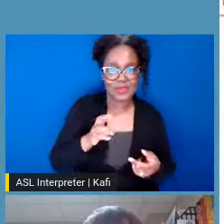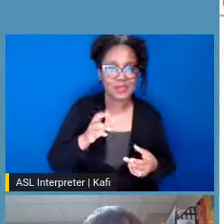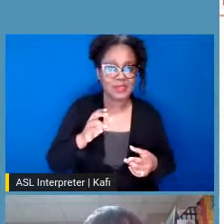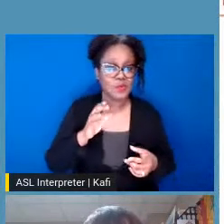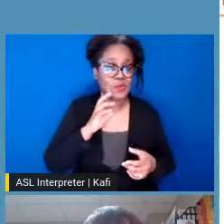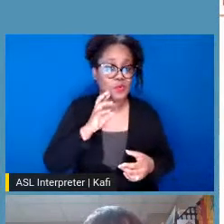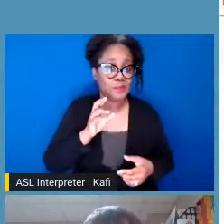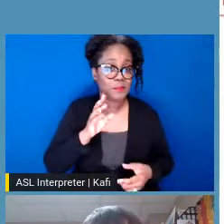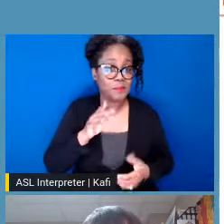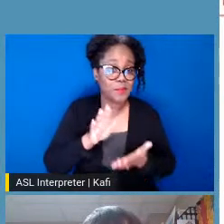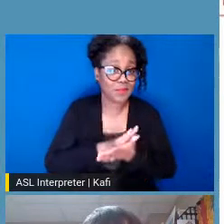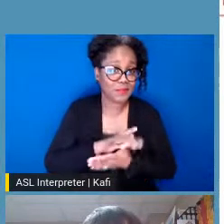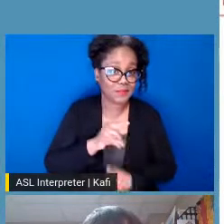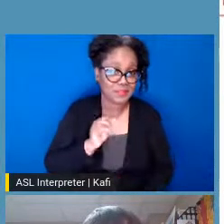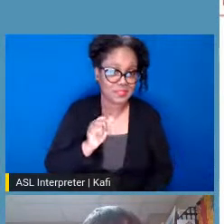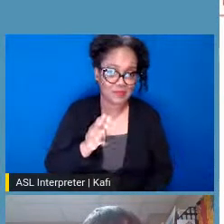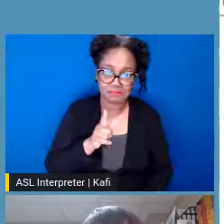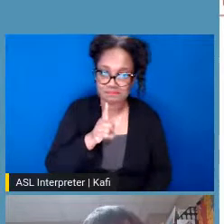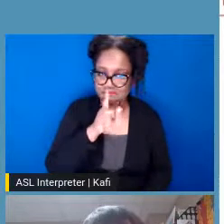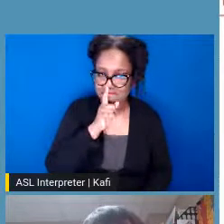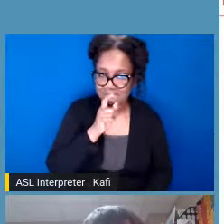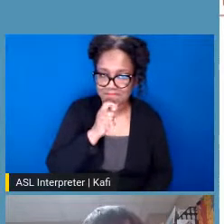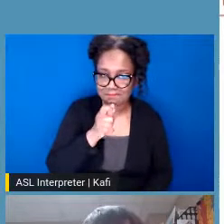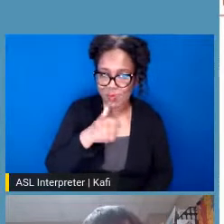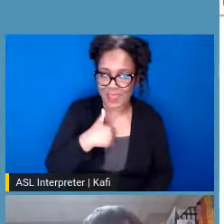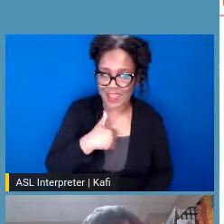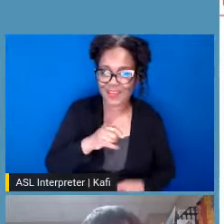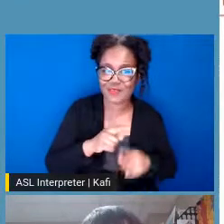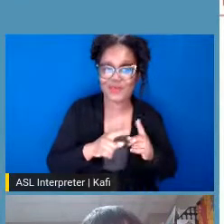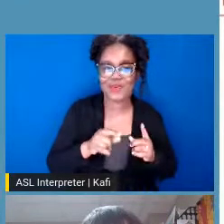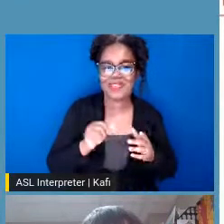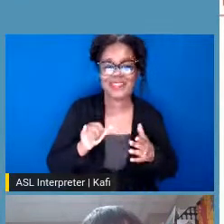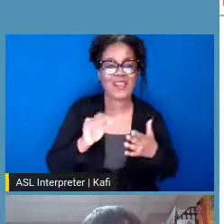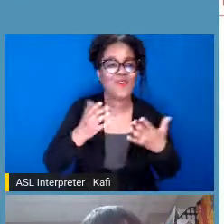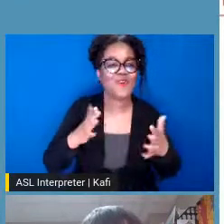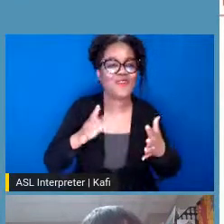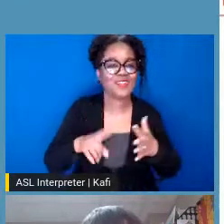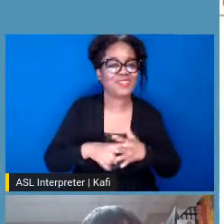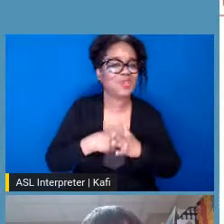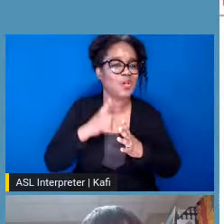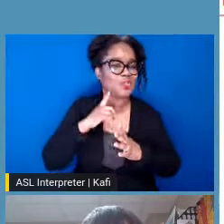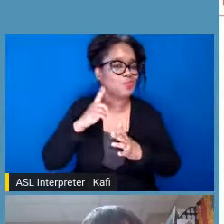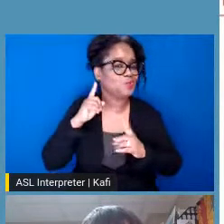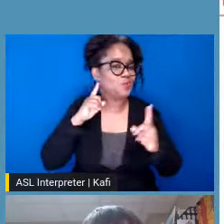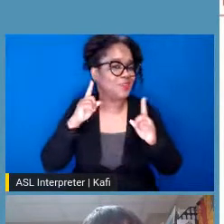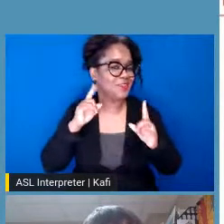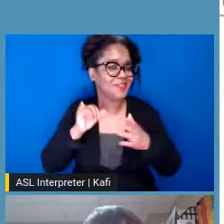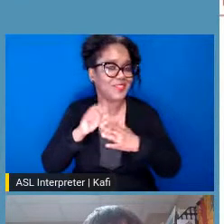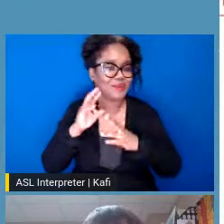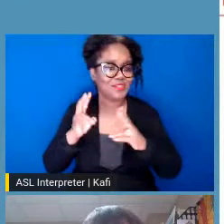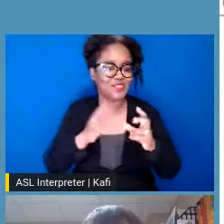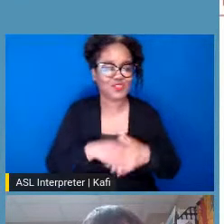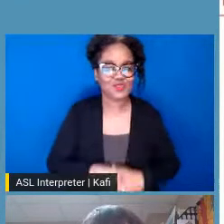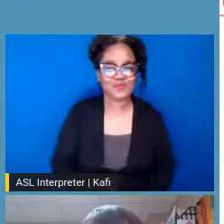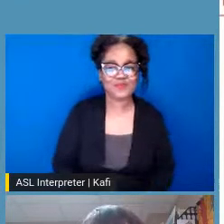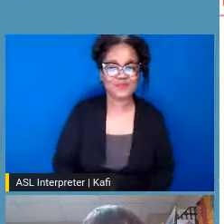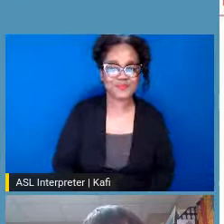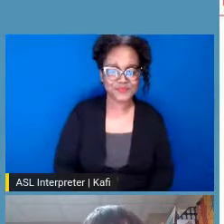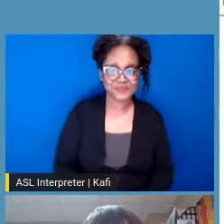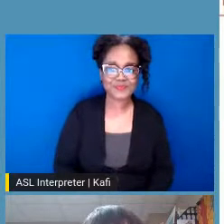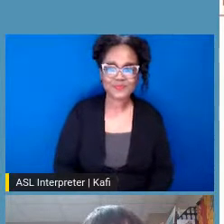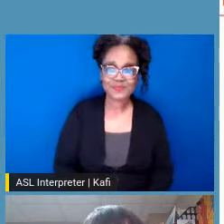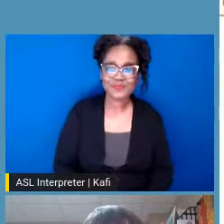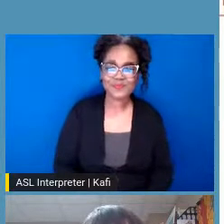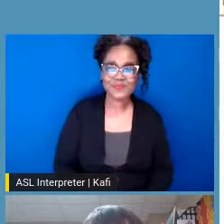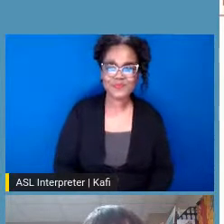And then by the afternoon, as a staff, we concluded, well, our planned March events probably need to be